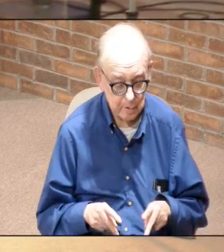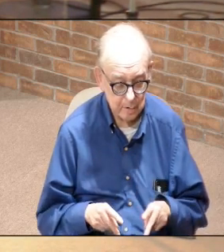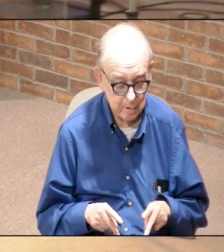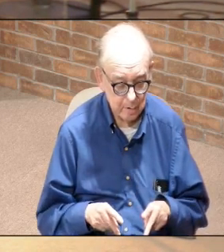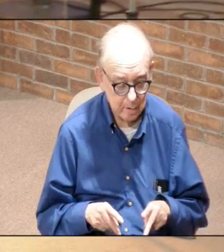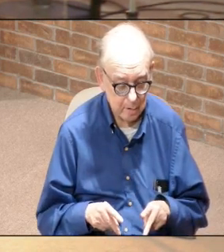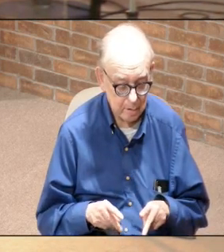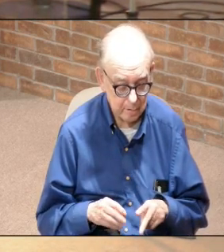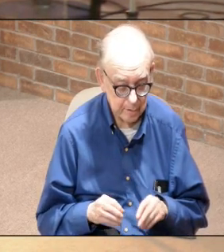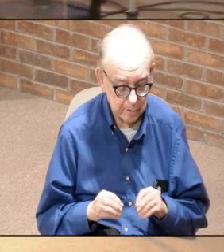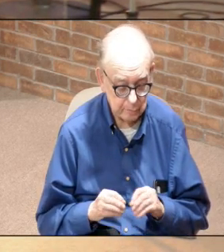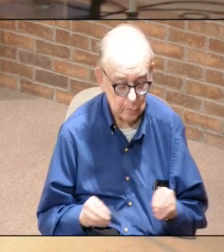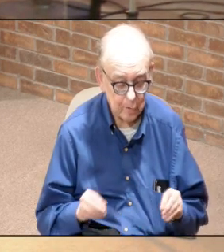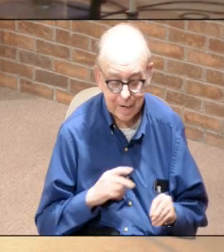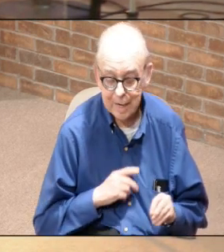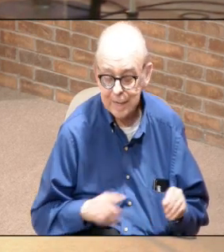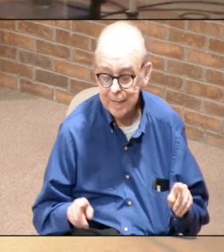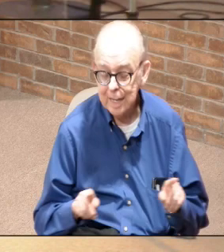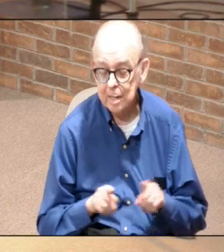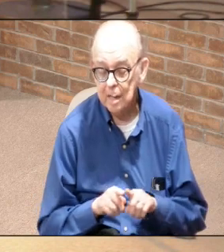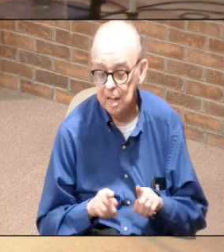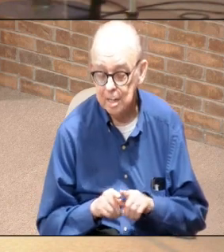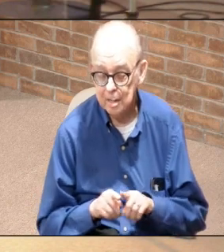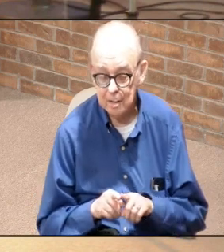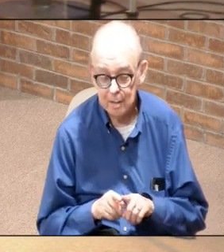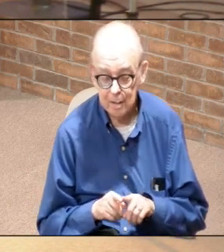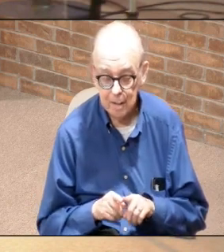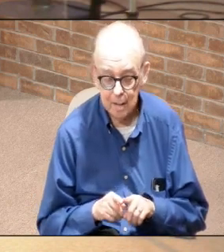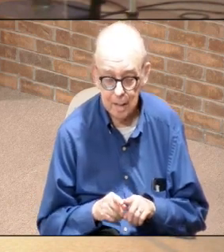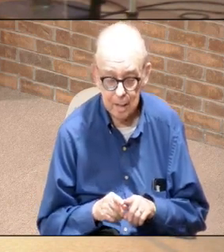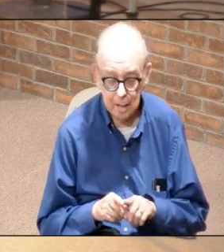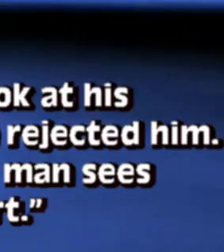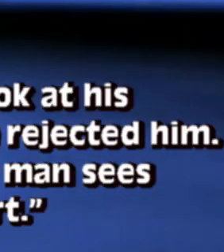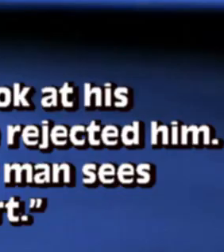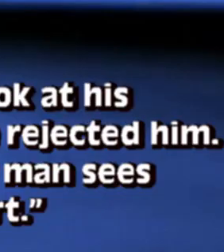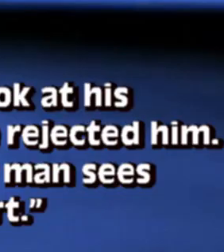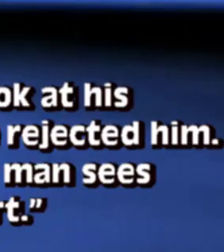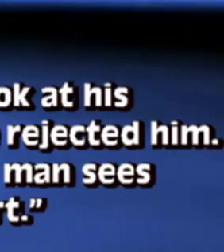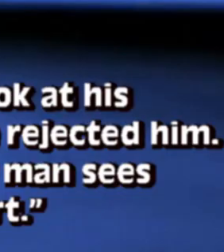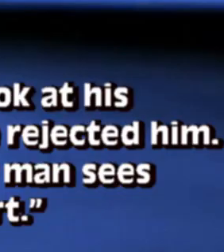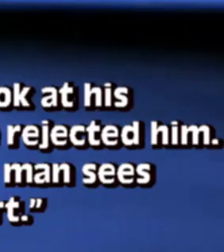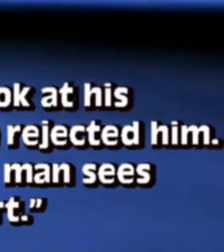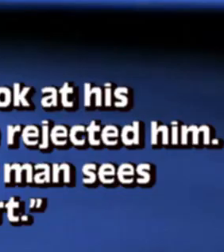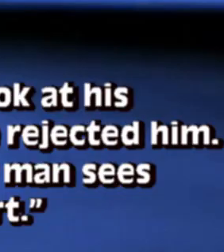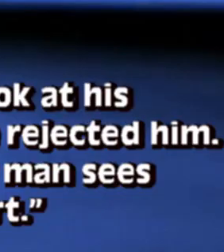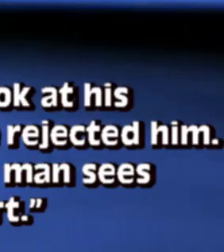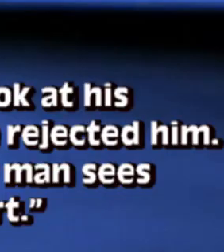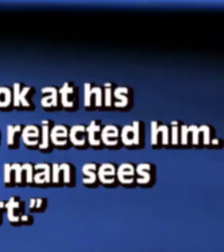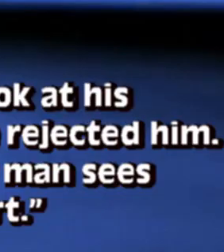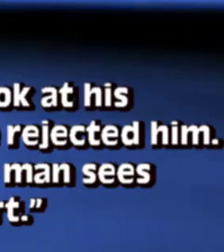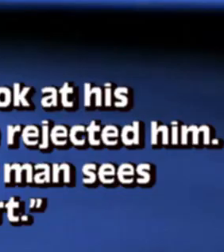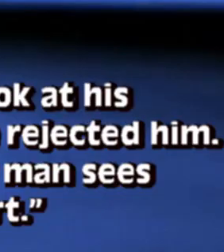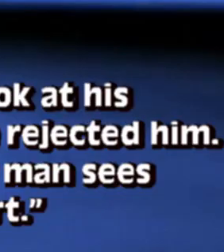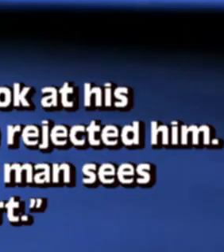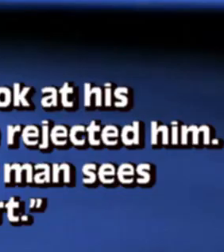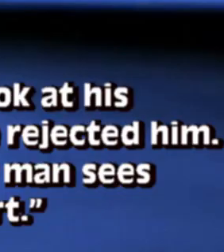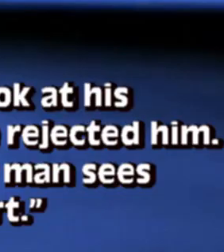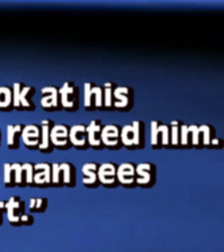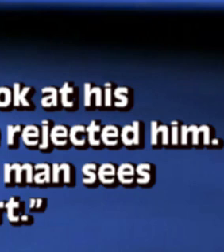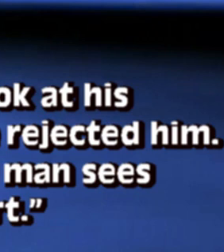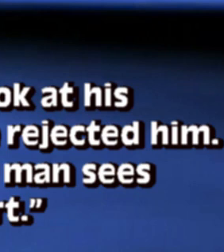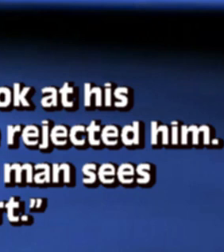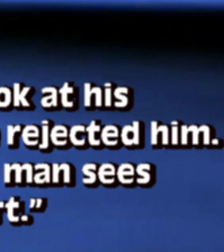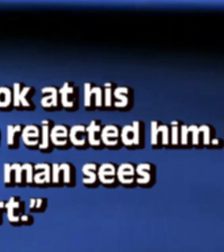more king-like? Oh God. But the Lord said to Samuel, do not look at his